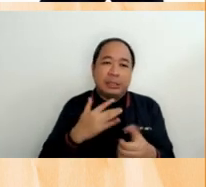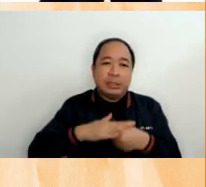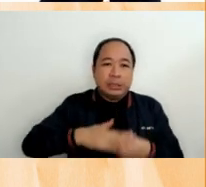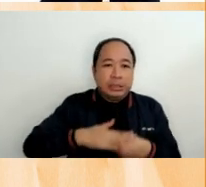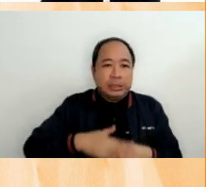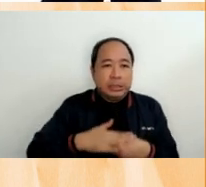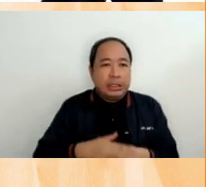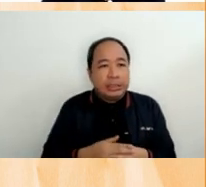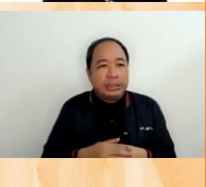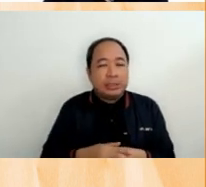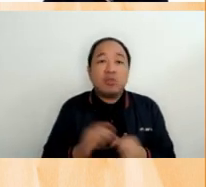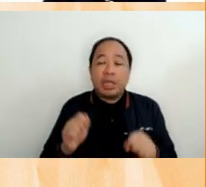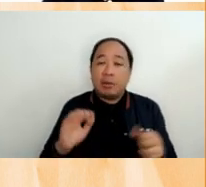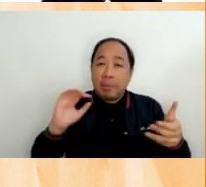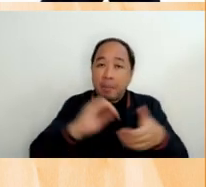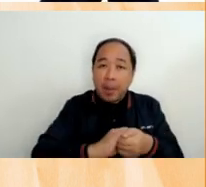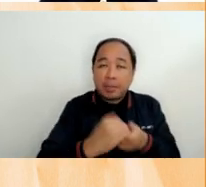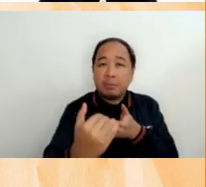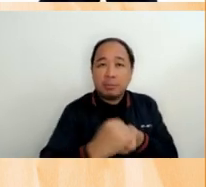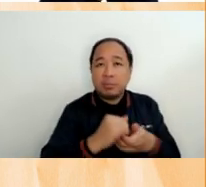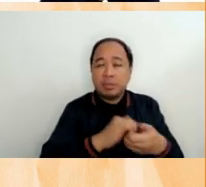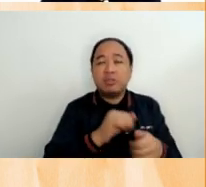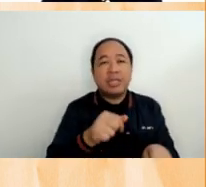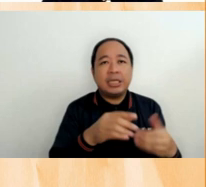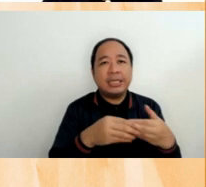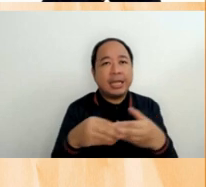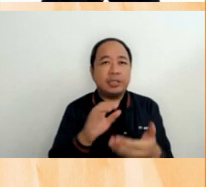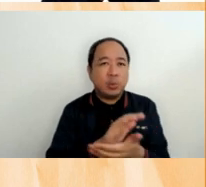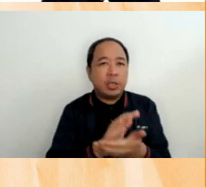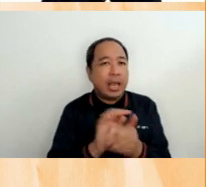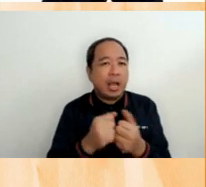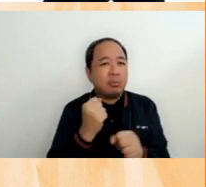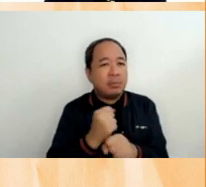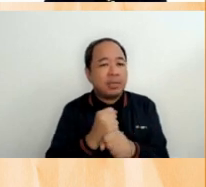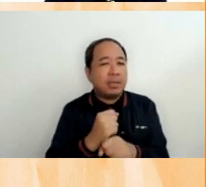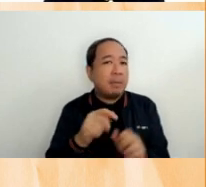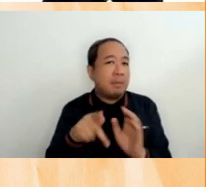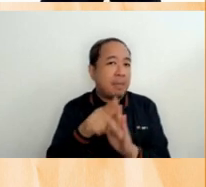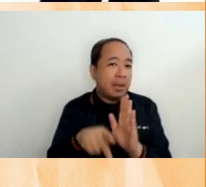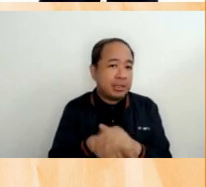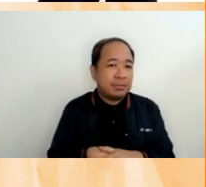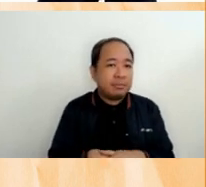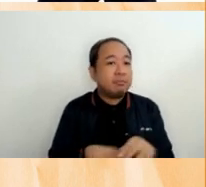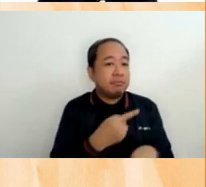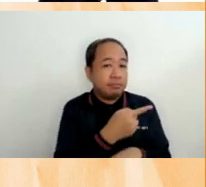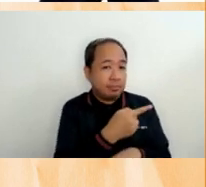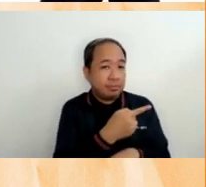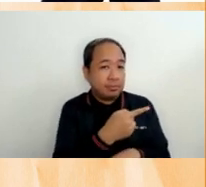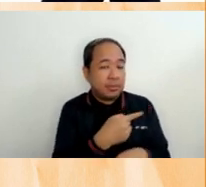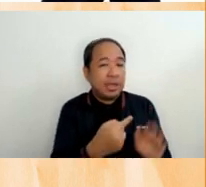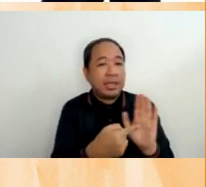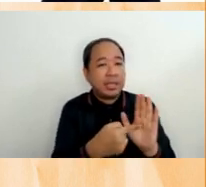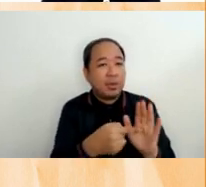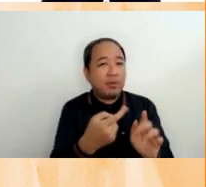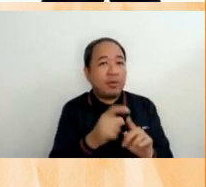abroad, no, of a school policy from the American Foundation for Suicide Prevention. The general